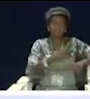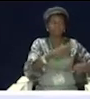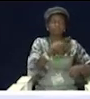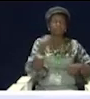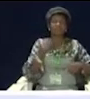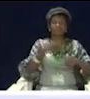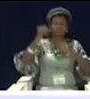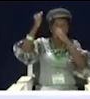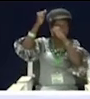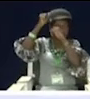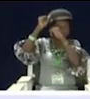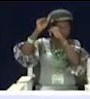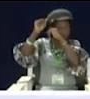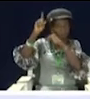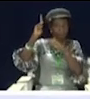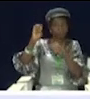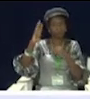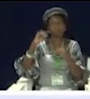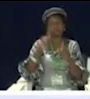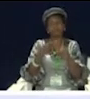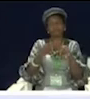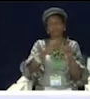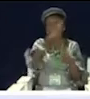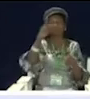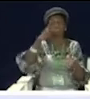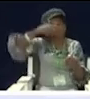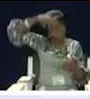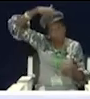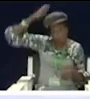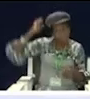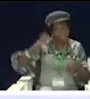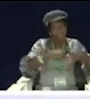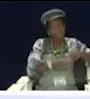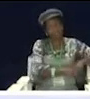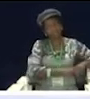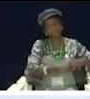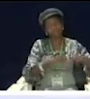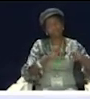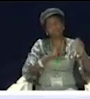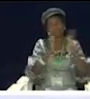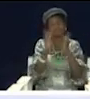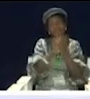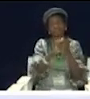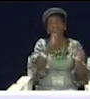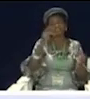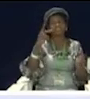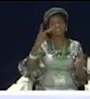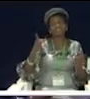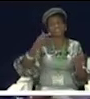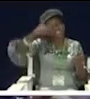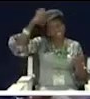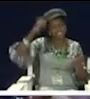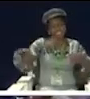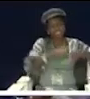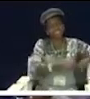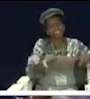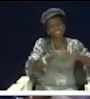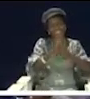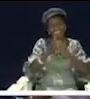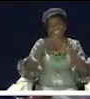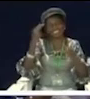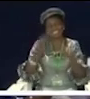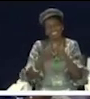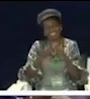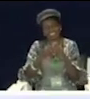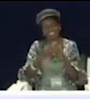You have never seen the lion side. I pray you won't see the lion side.